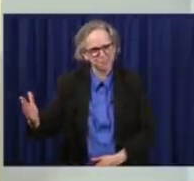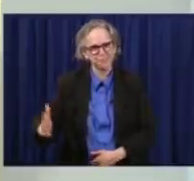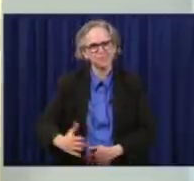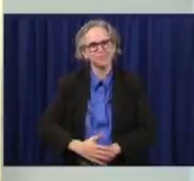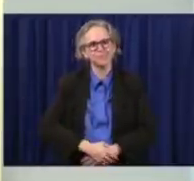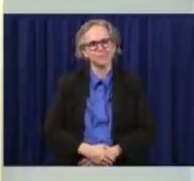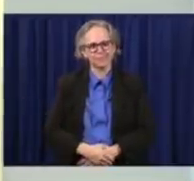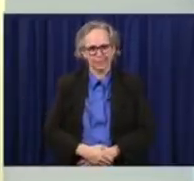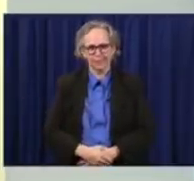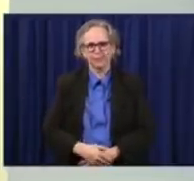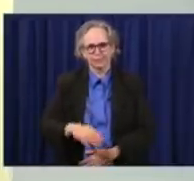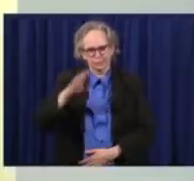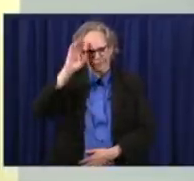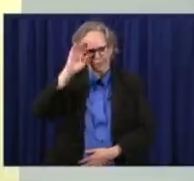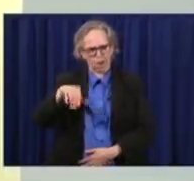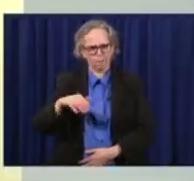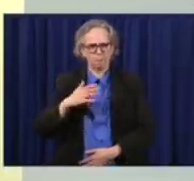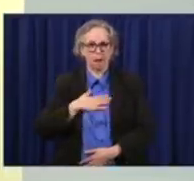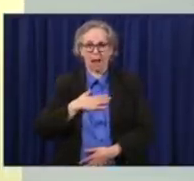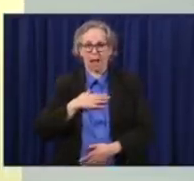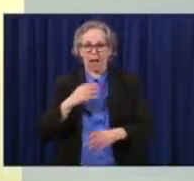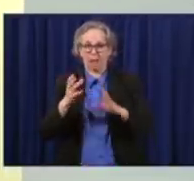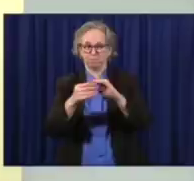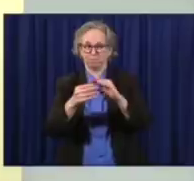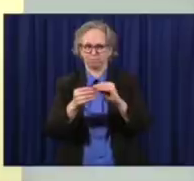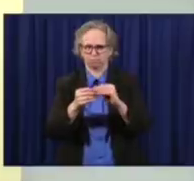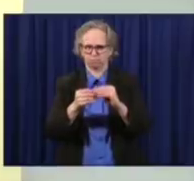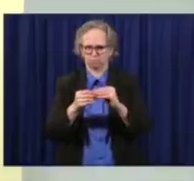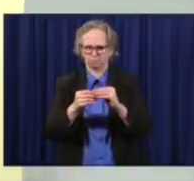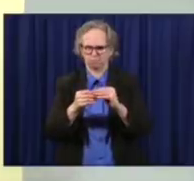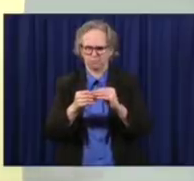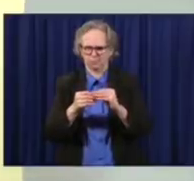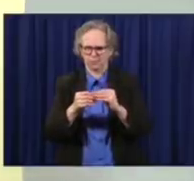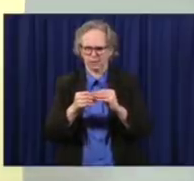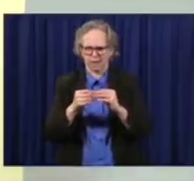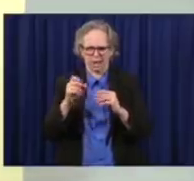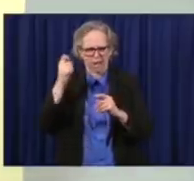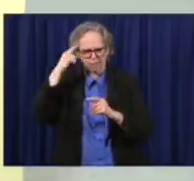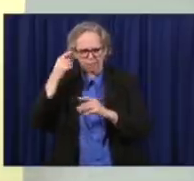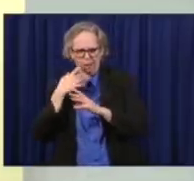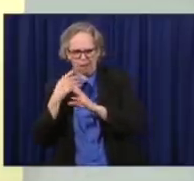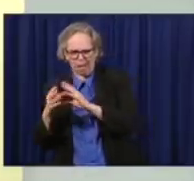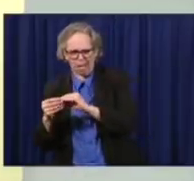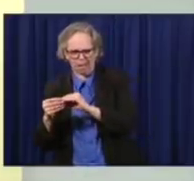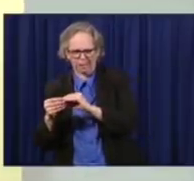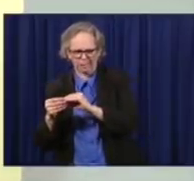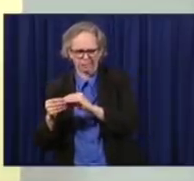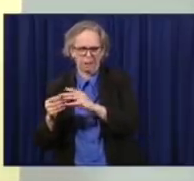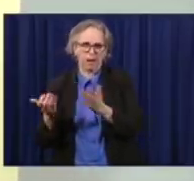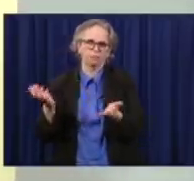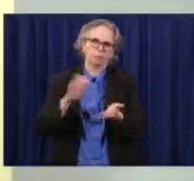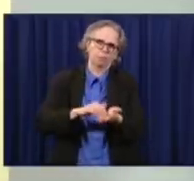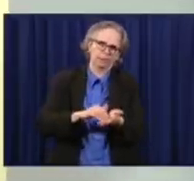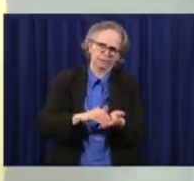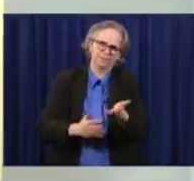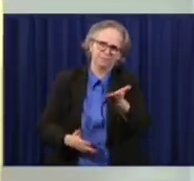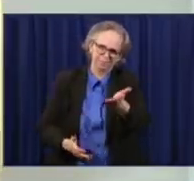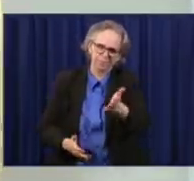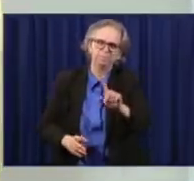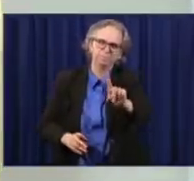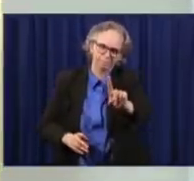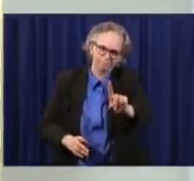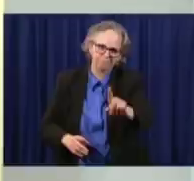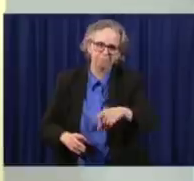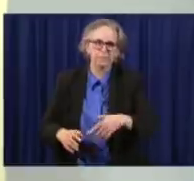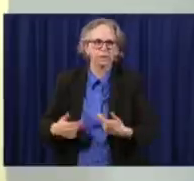somewhat redundant to what the governor said, but I have spent a lot of time talking with businesses and